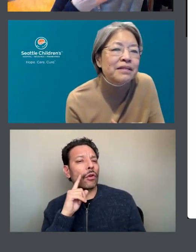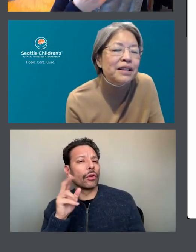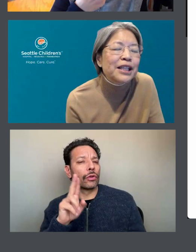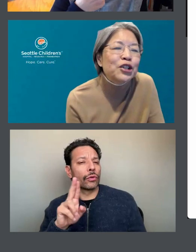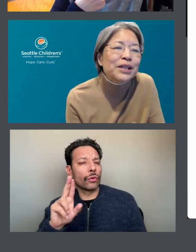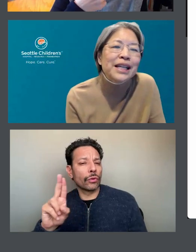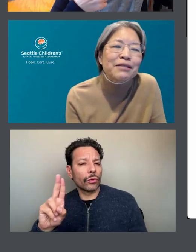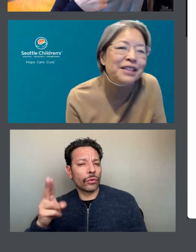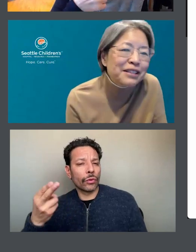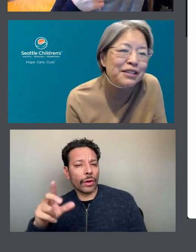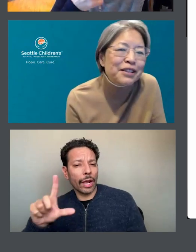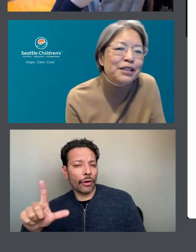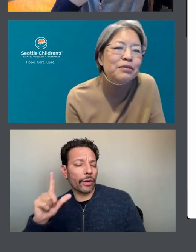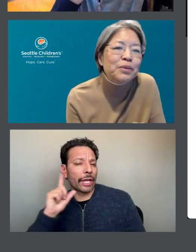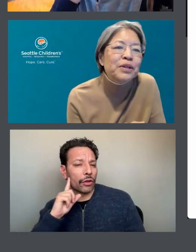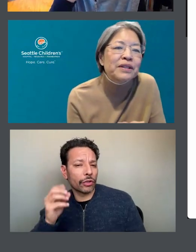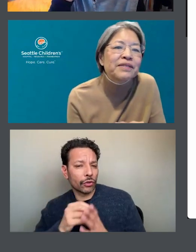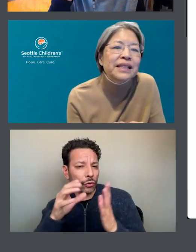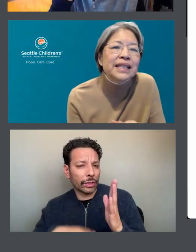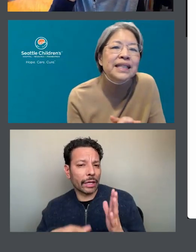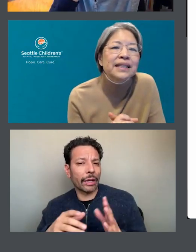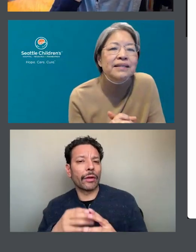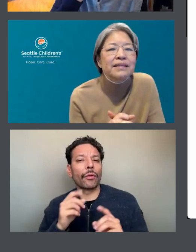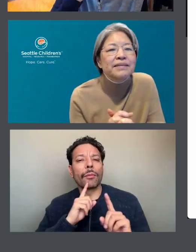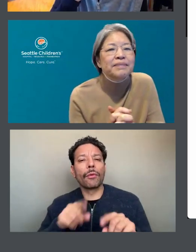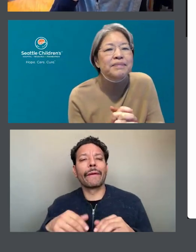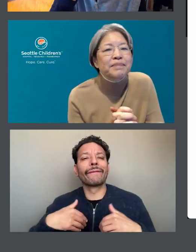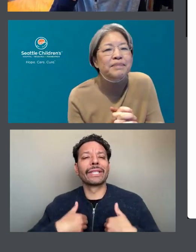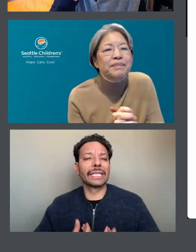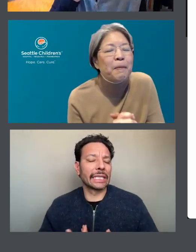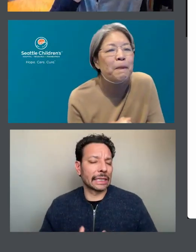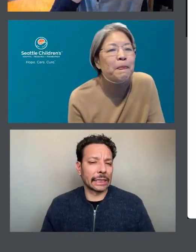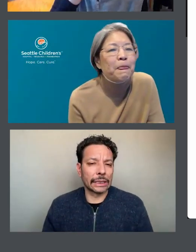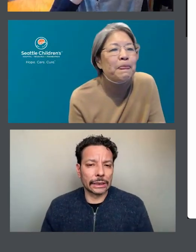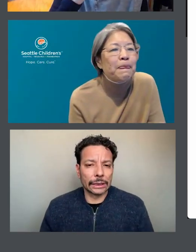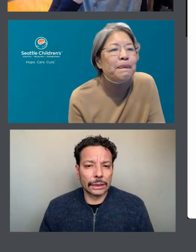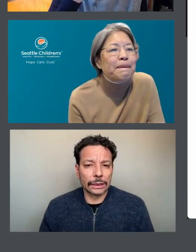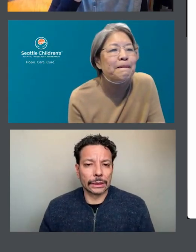with unilateral hearing loss reporting fatigue?